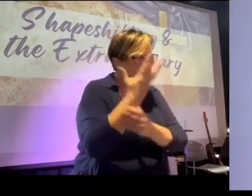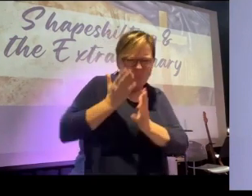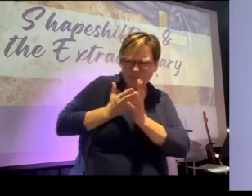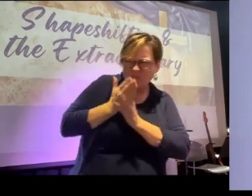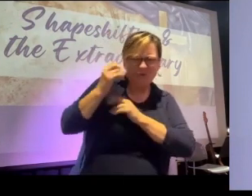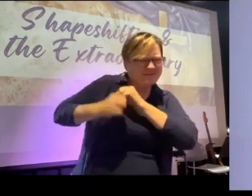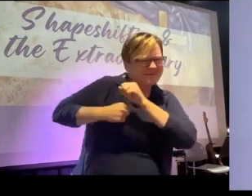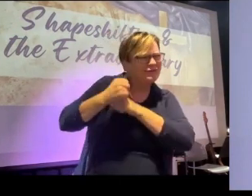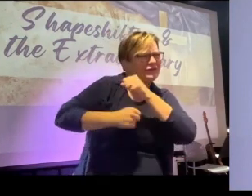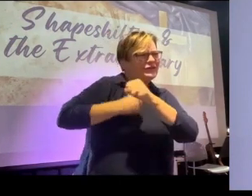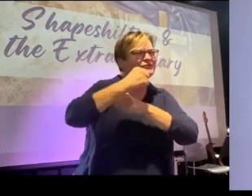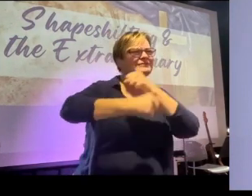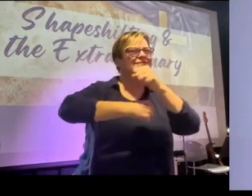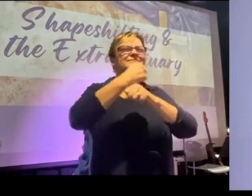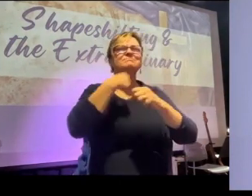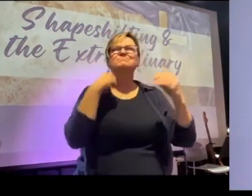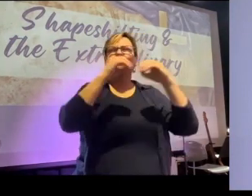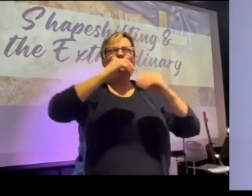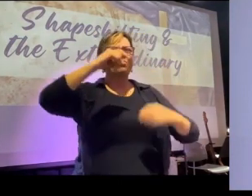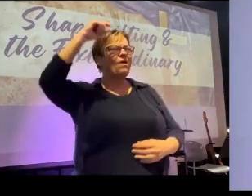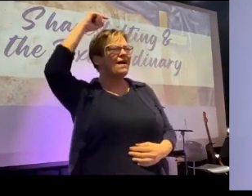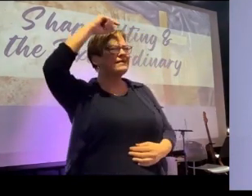generosity of spirit.